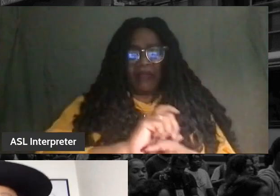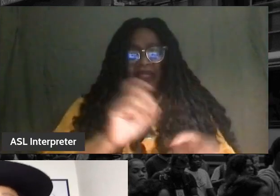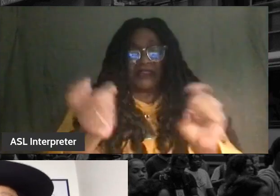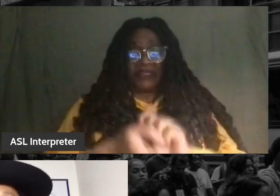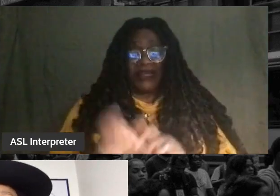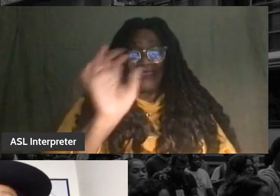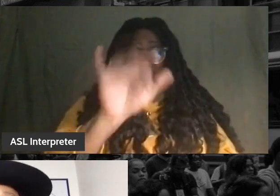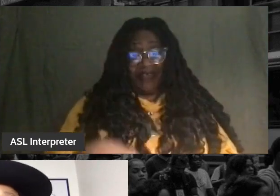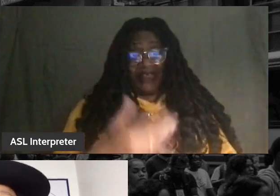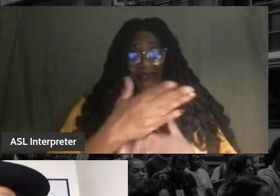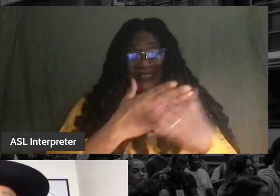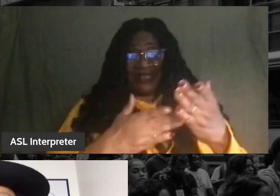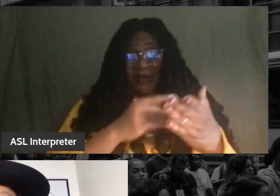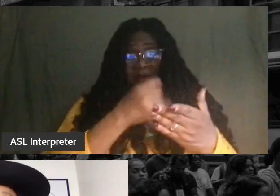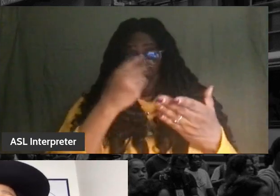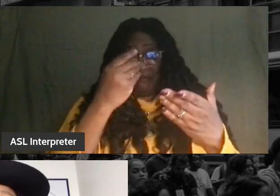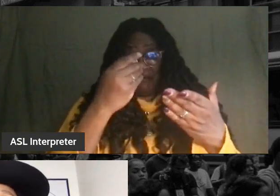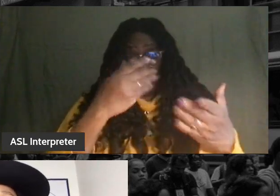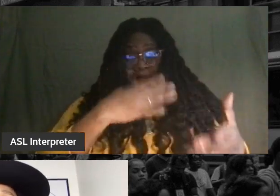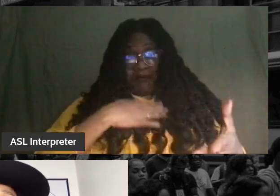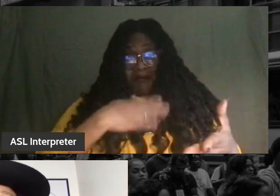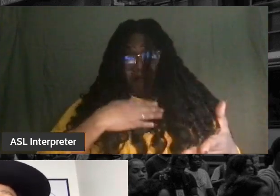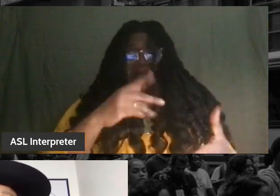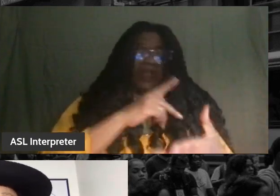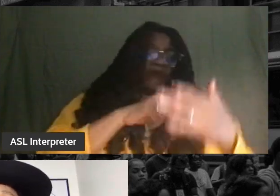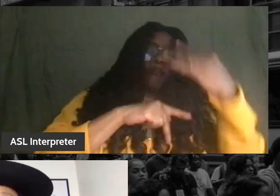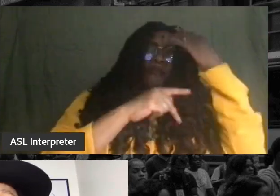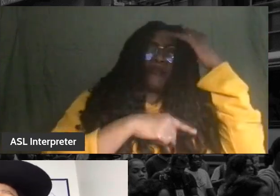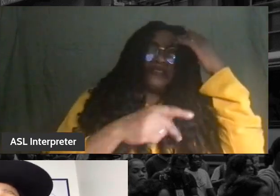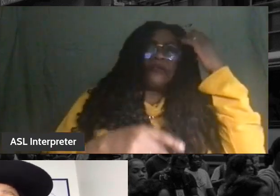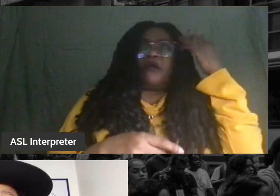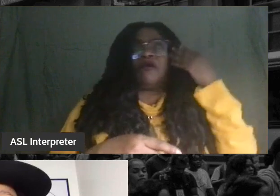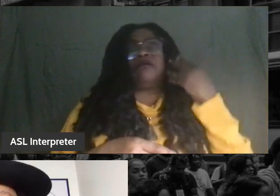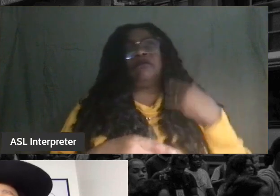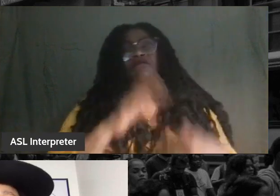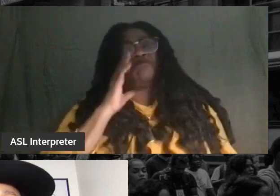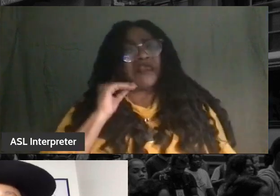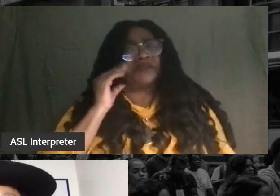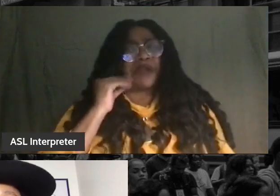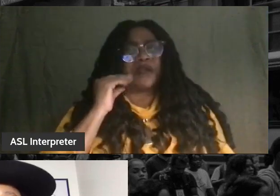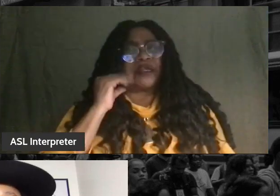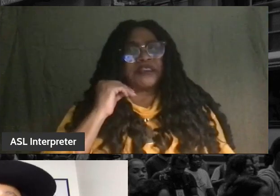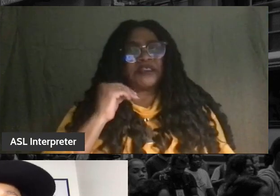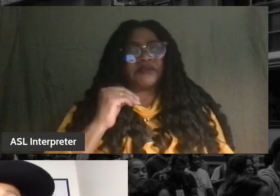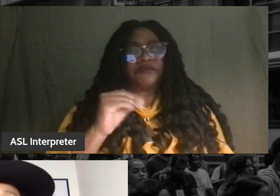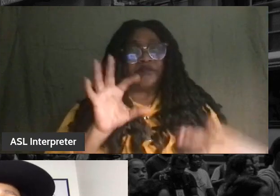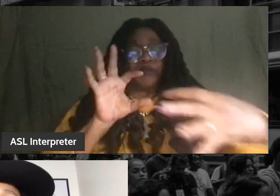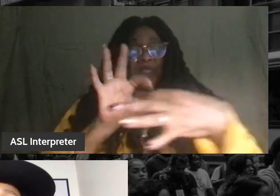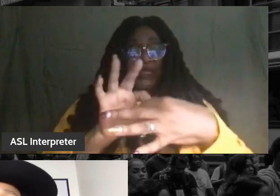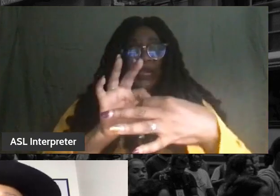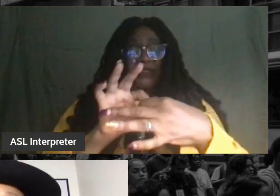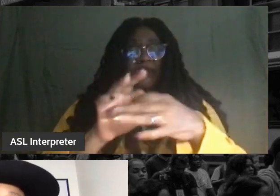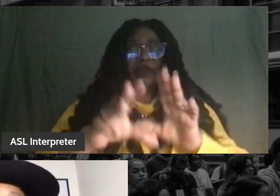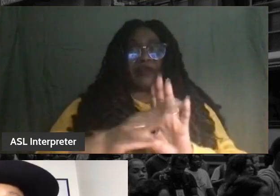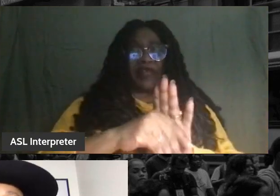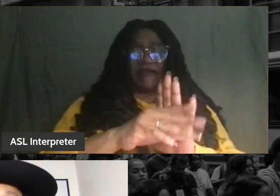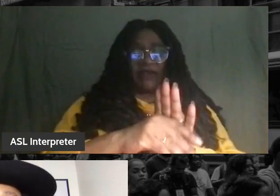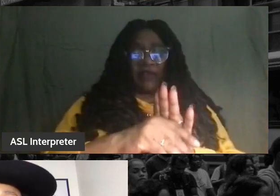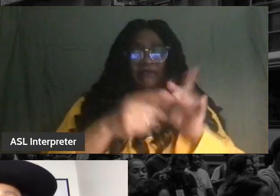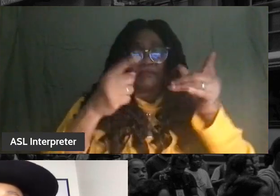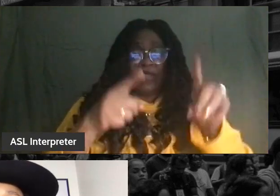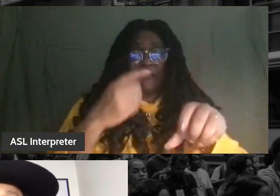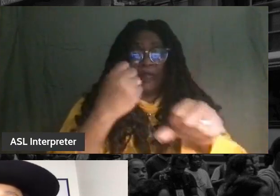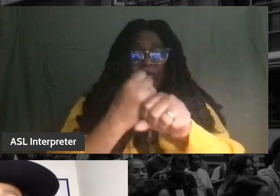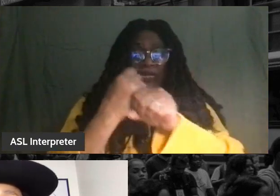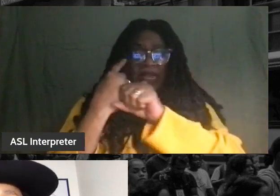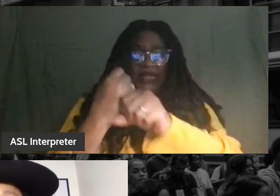my most, I would say, most significant experiences with the film. Last year, I was